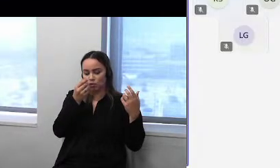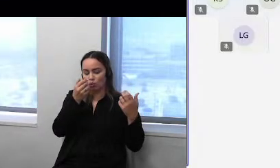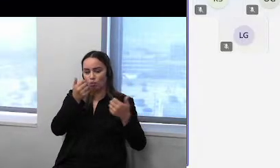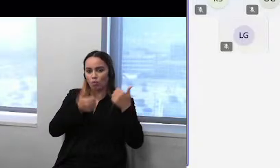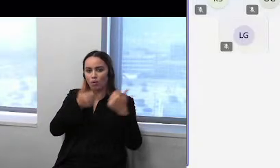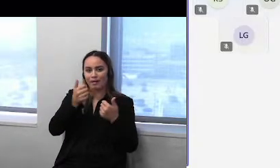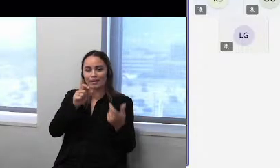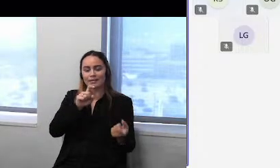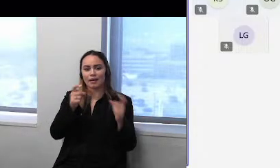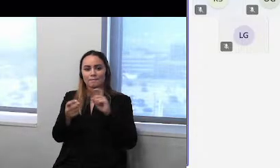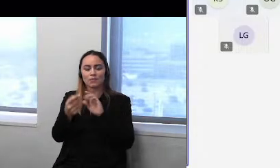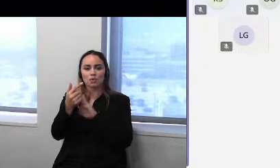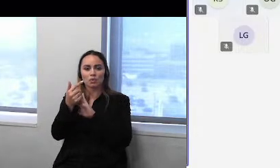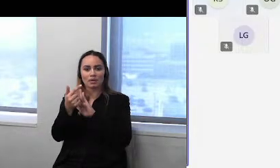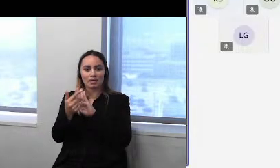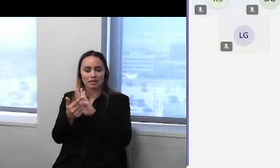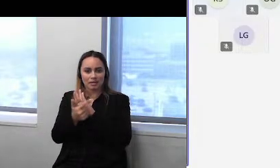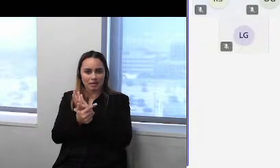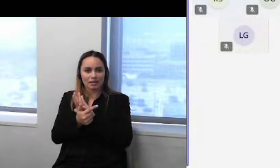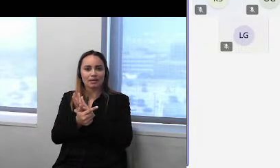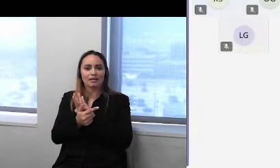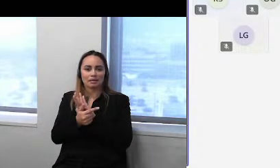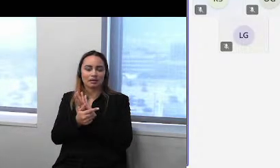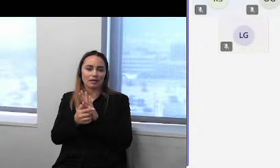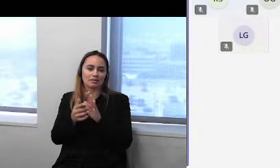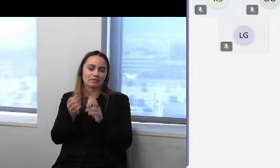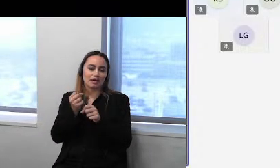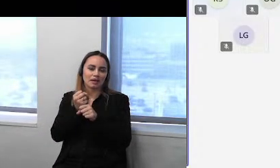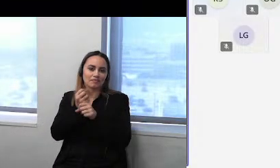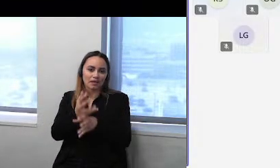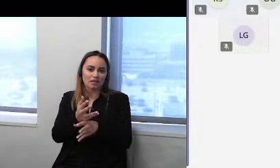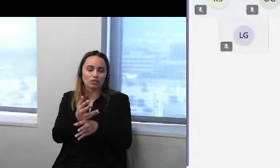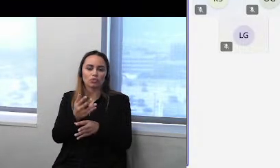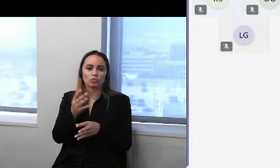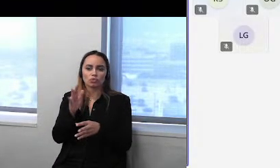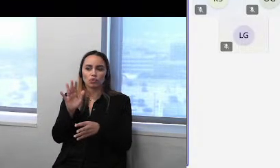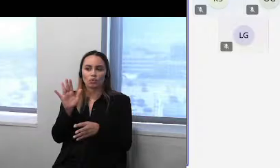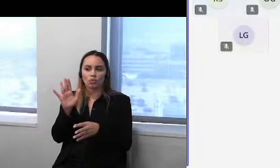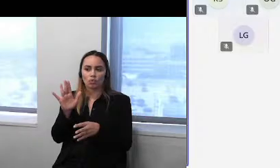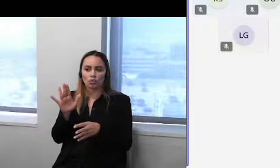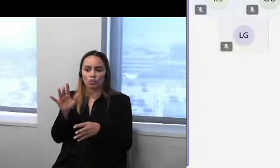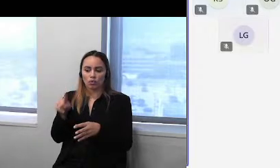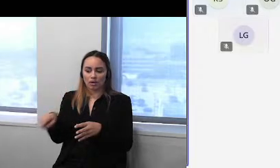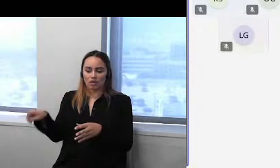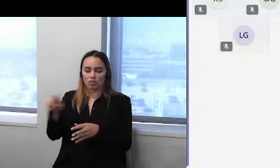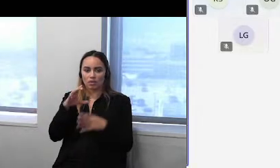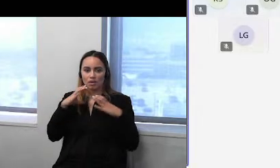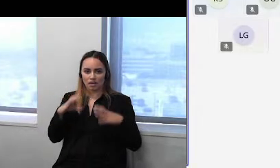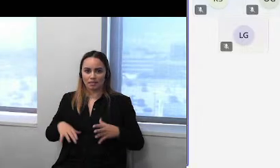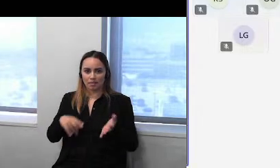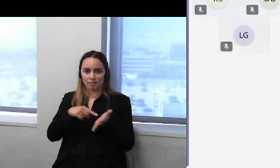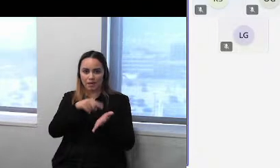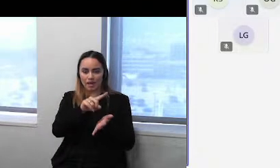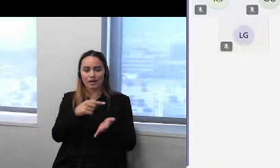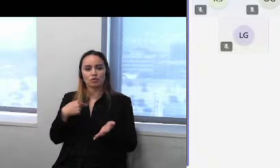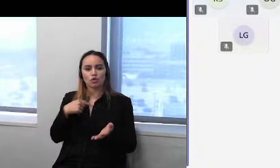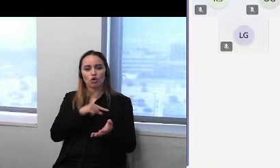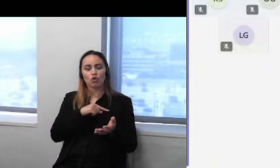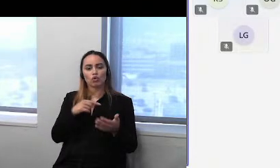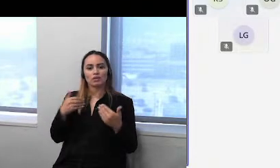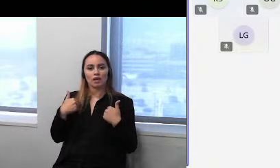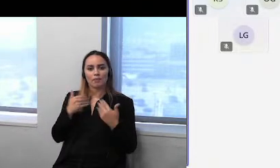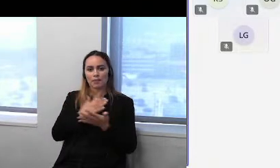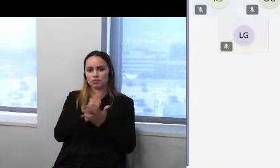what will be incurred by ratepayers and what wouldn't, from what we actually have in the budget. Okay, understood.